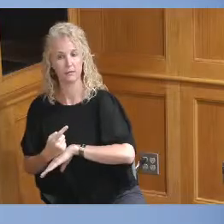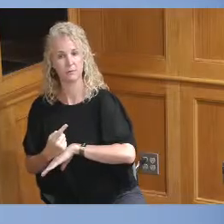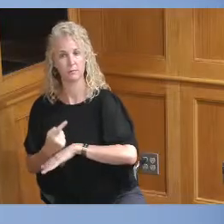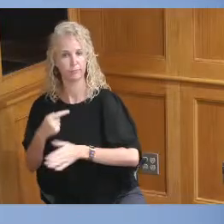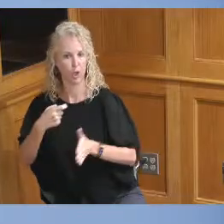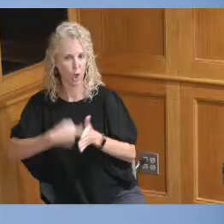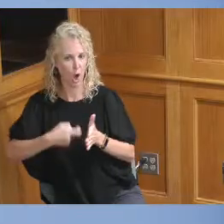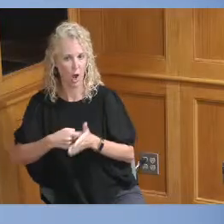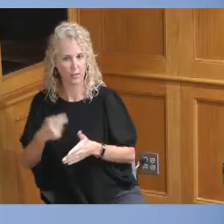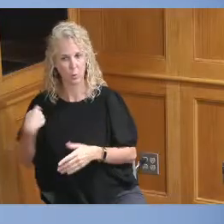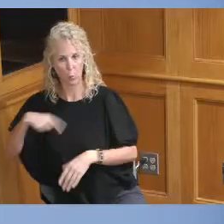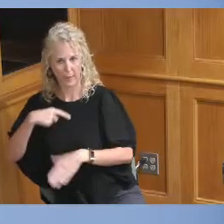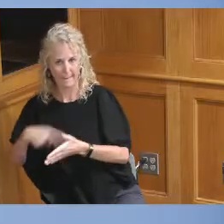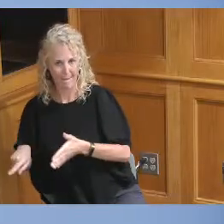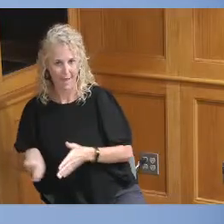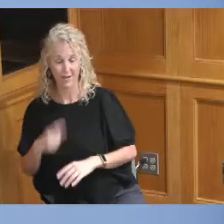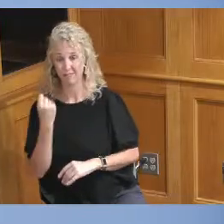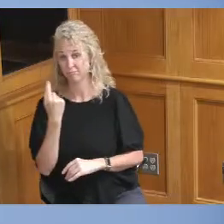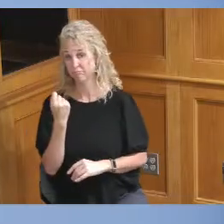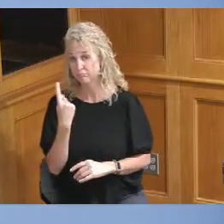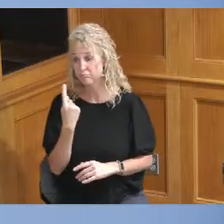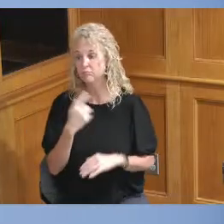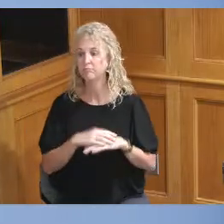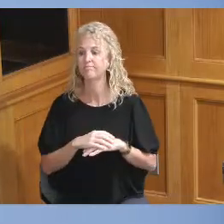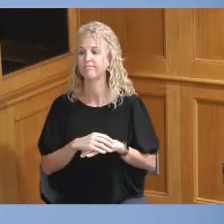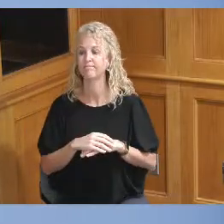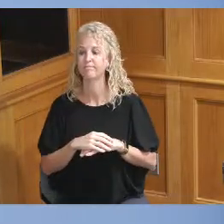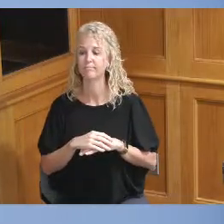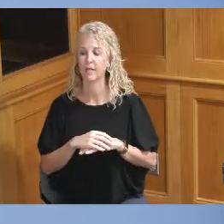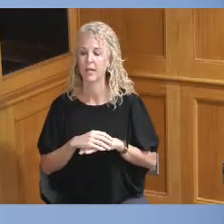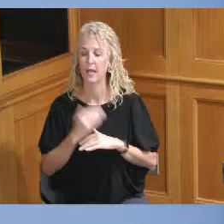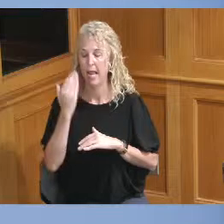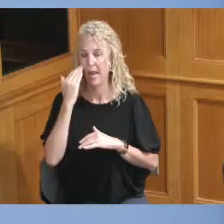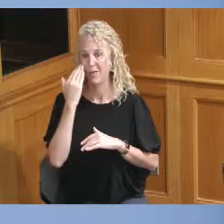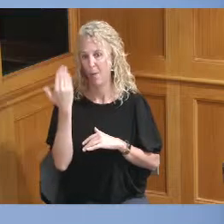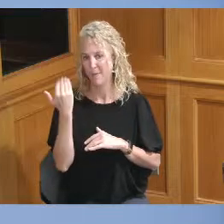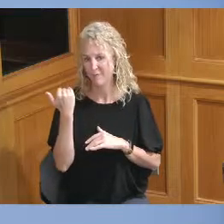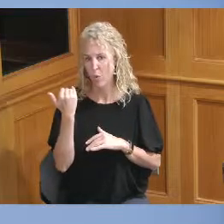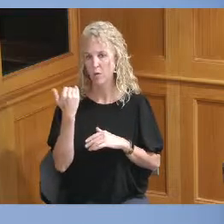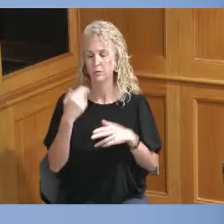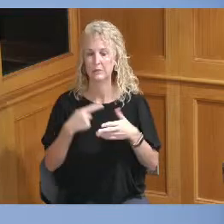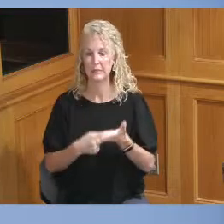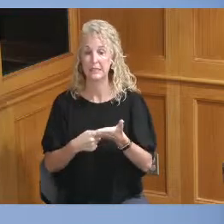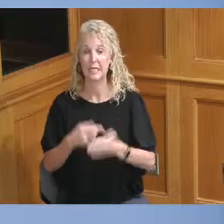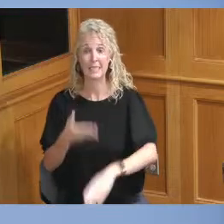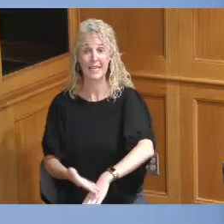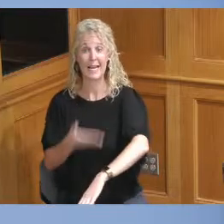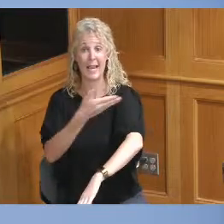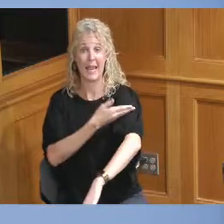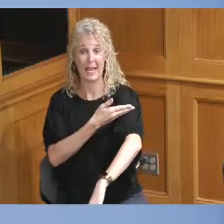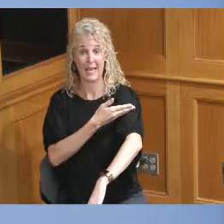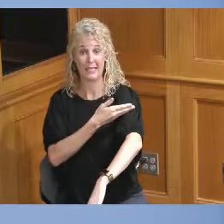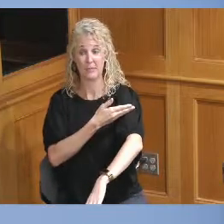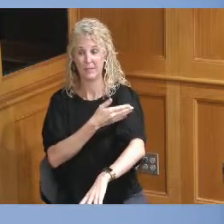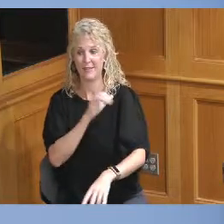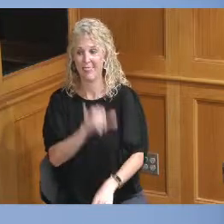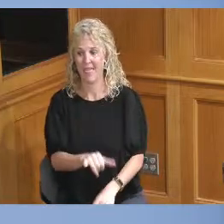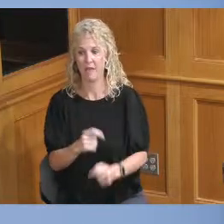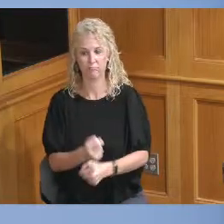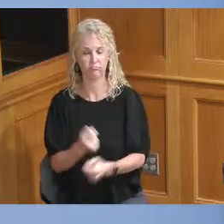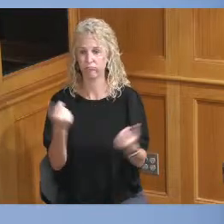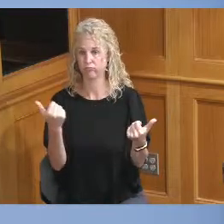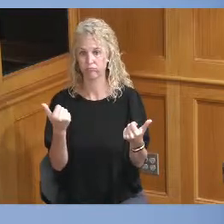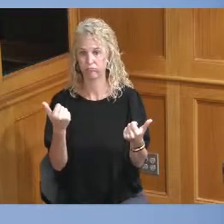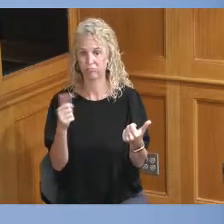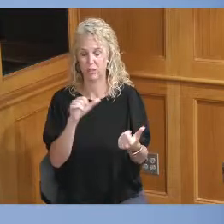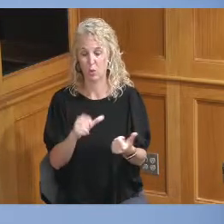either the team, frankly, or the county liked in the old lease with regard to enhancements. That is going to be eliminated from this